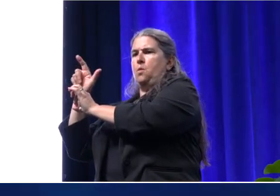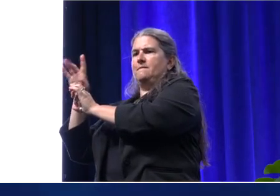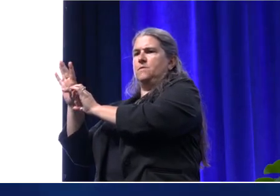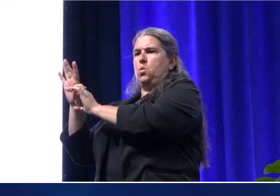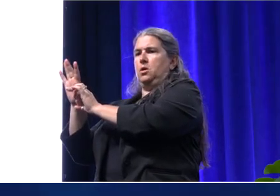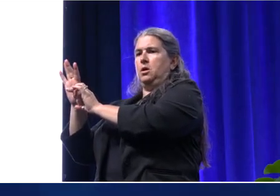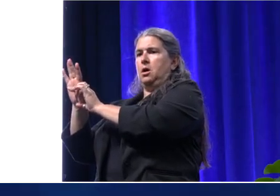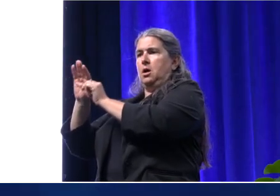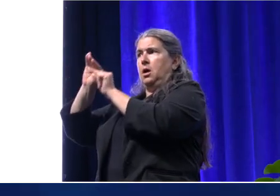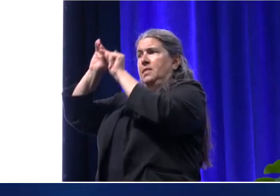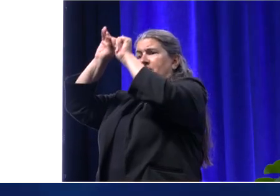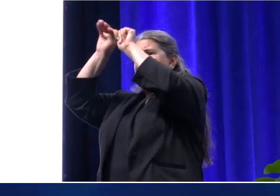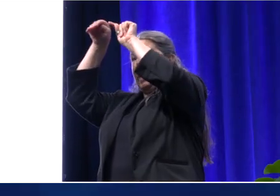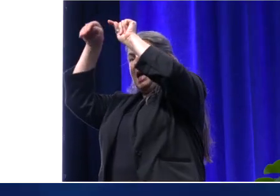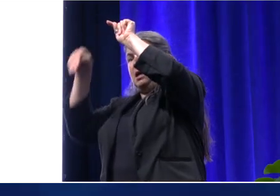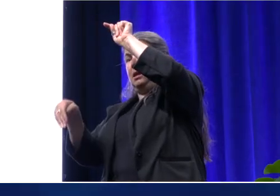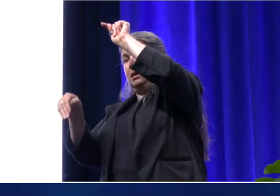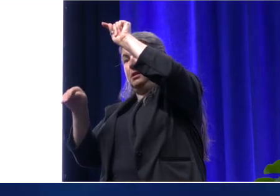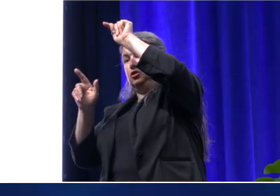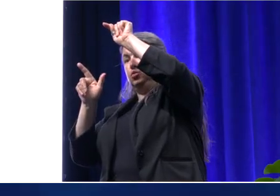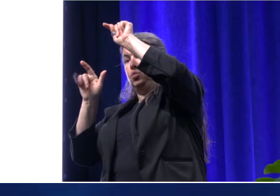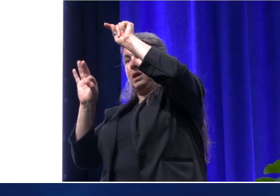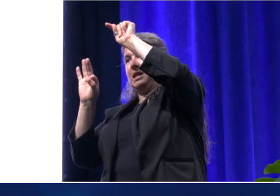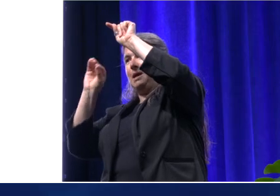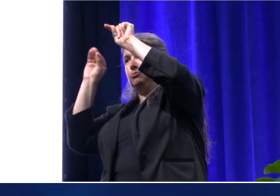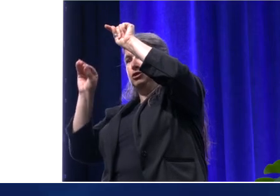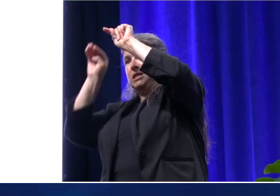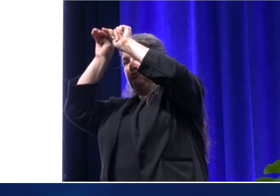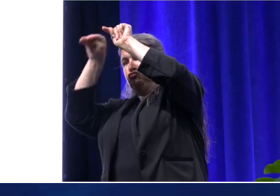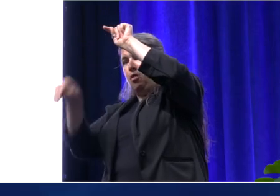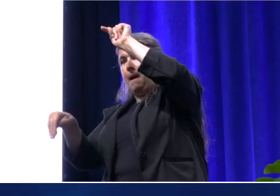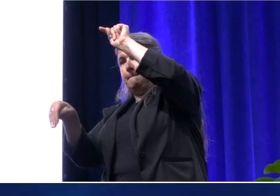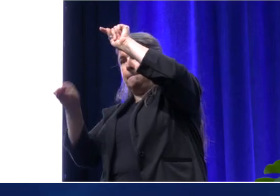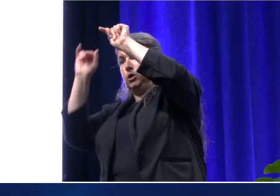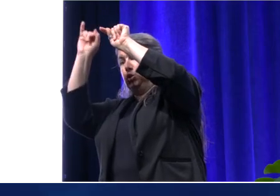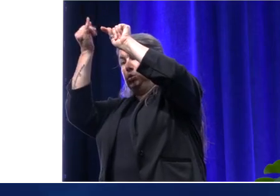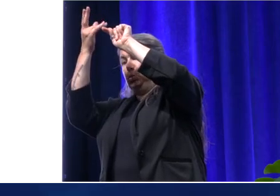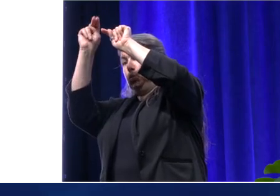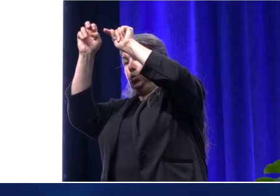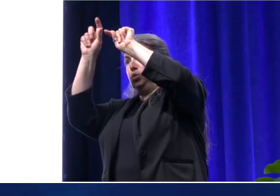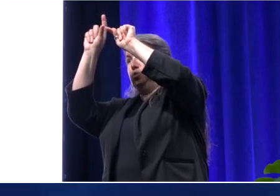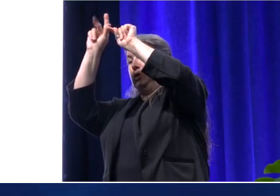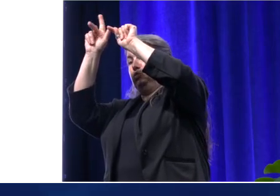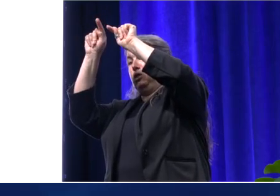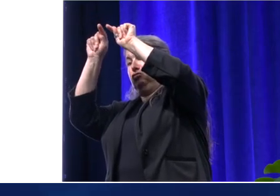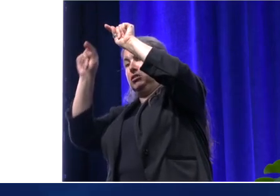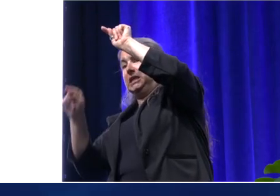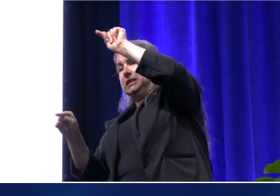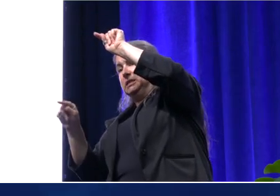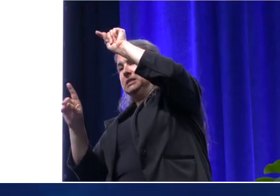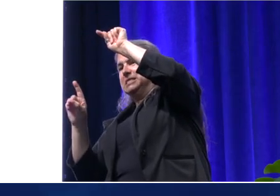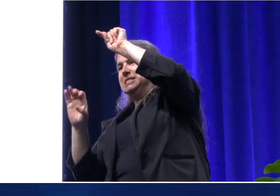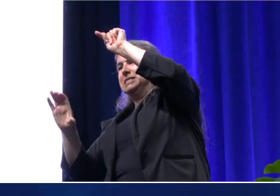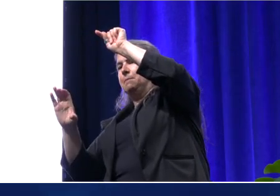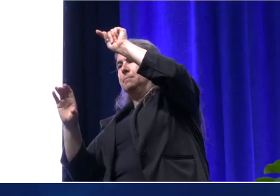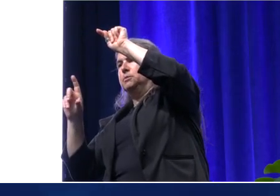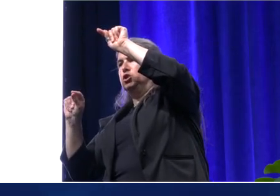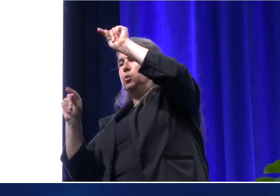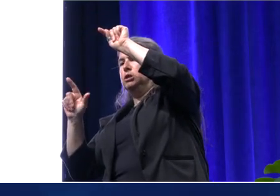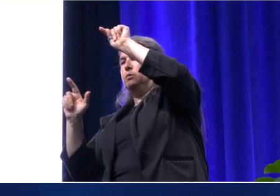decline is this time period, June 23 to December 24. So that's